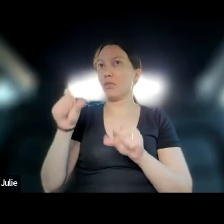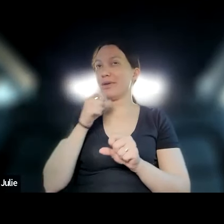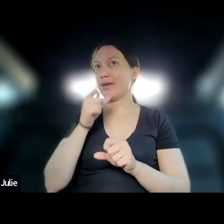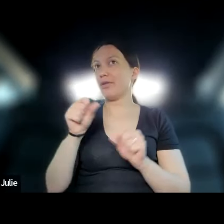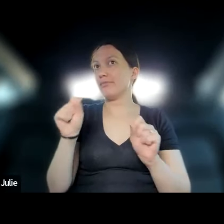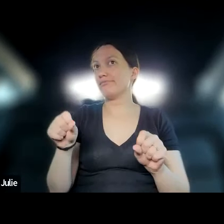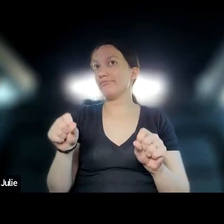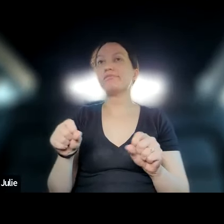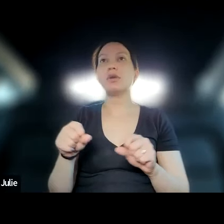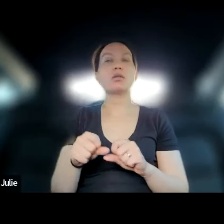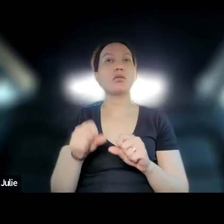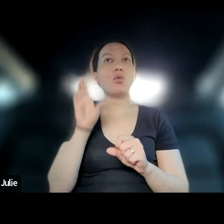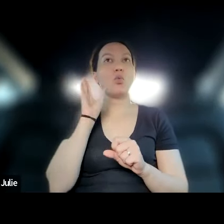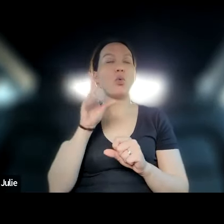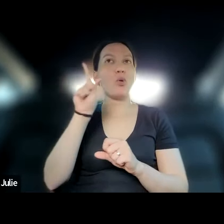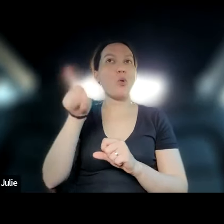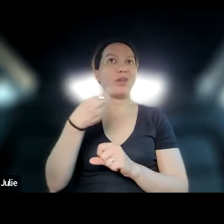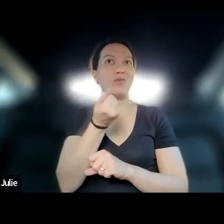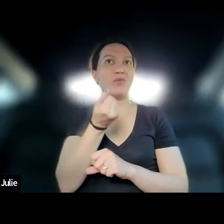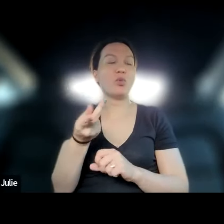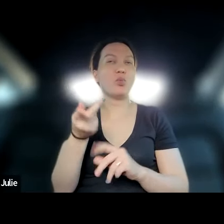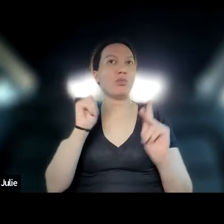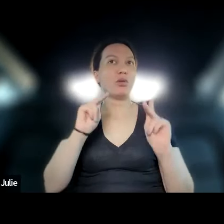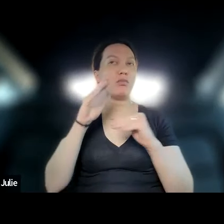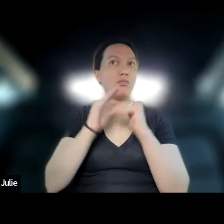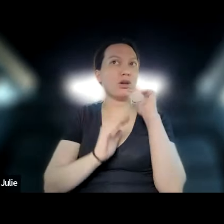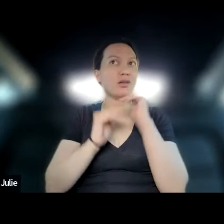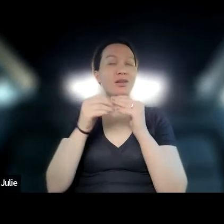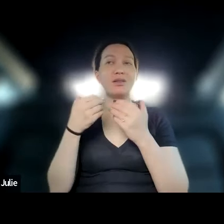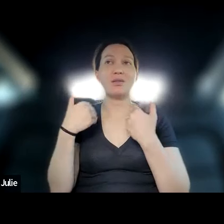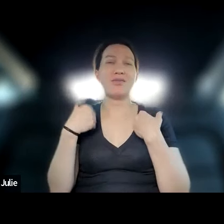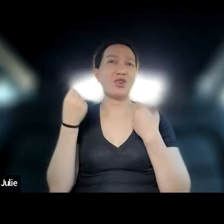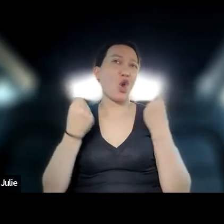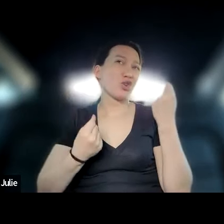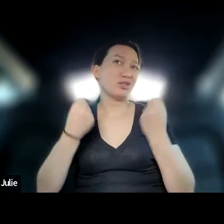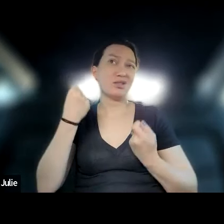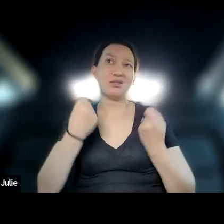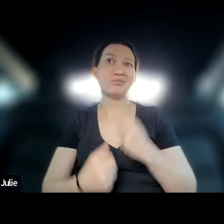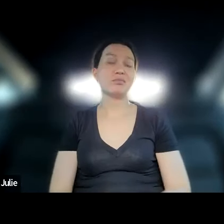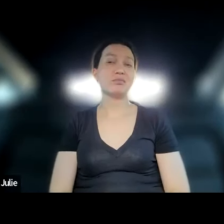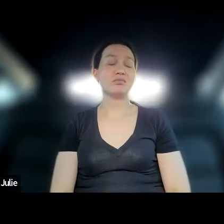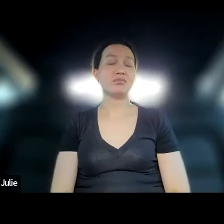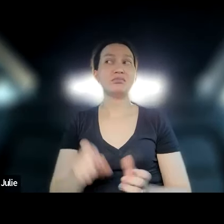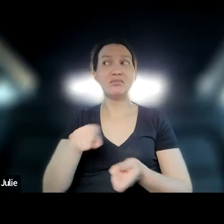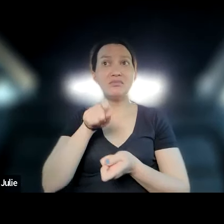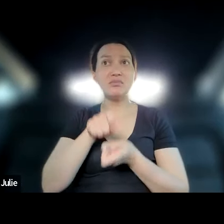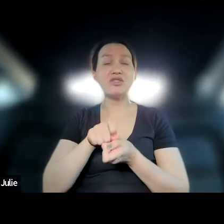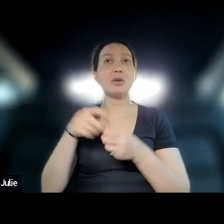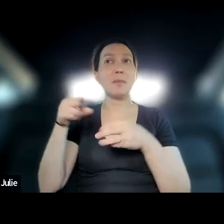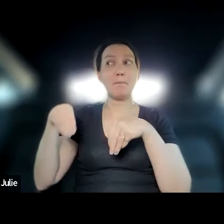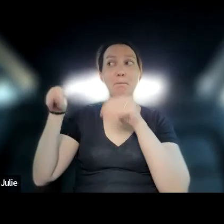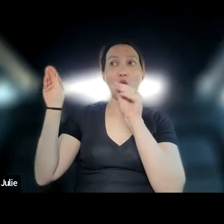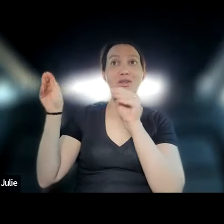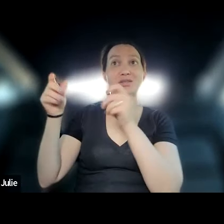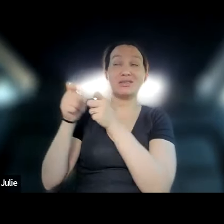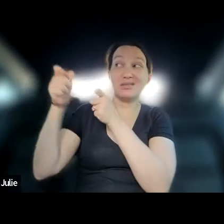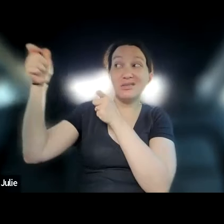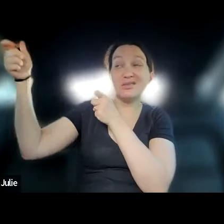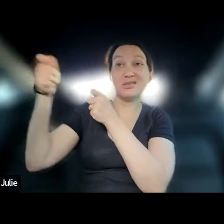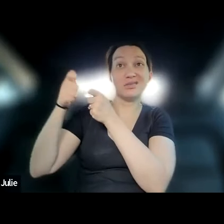that there will be only a couple people in that building with cars, especially as the supermarkets are quite a bit away.